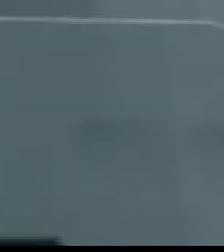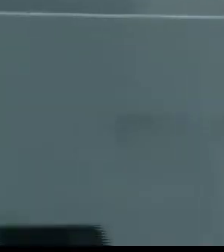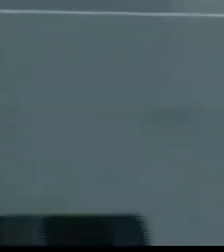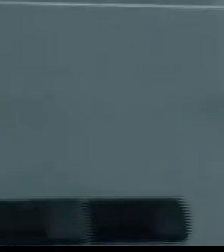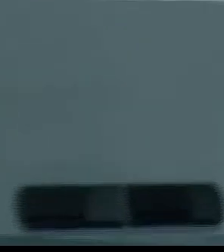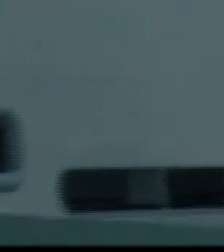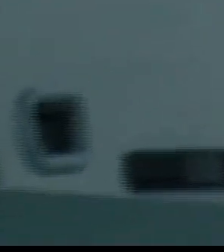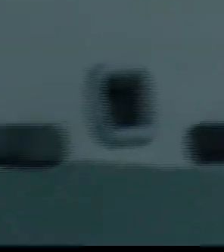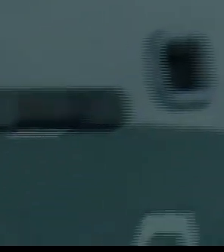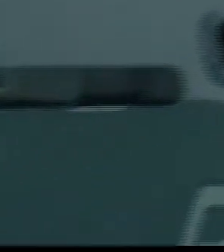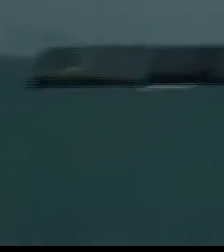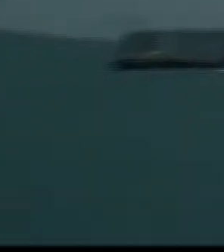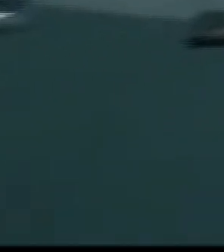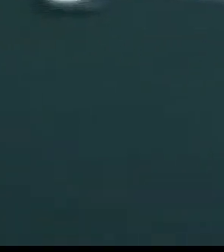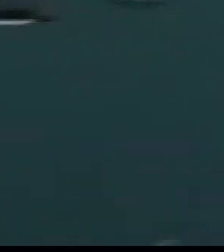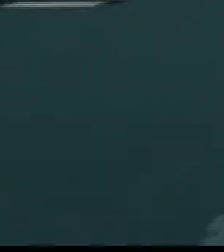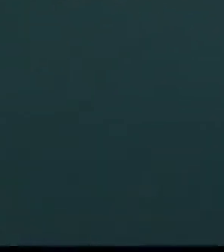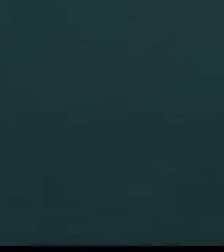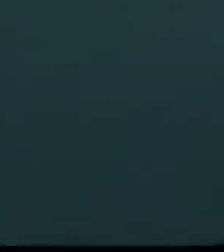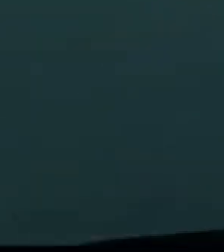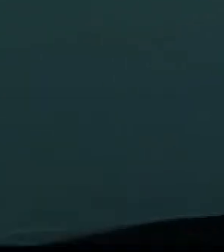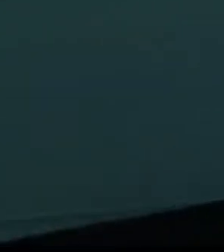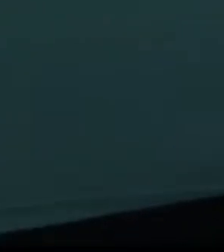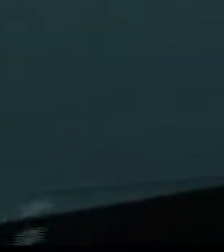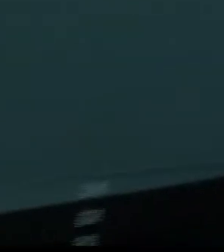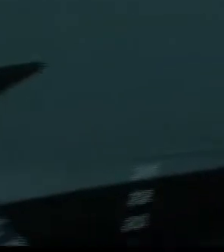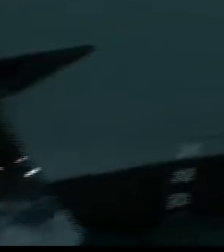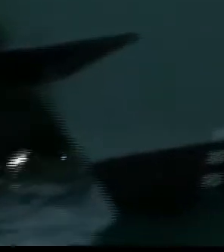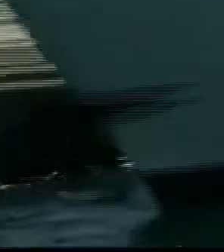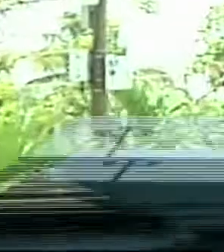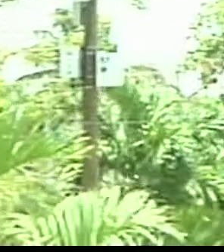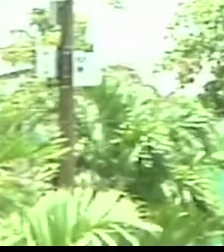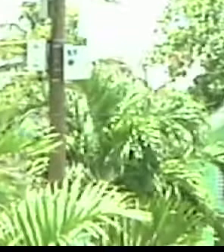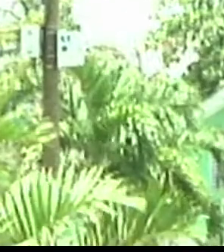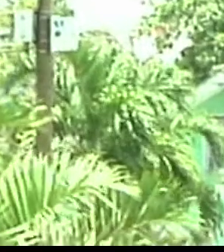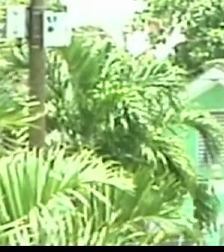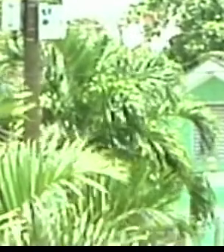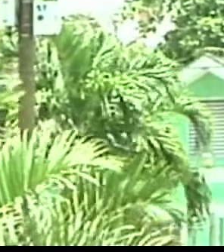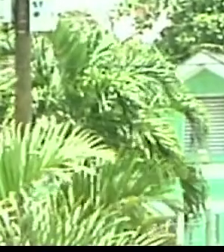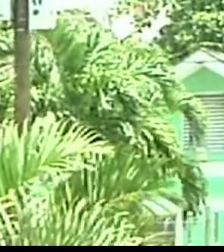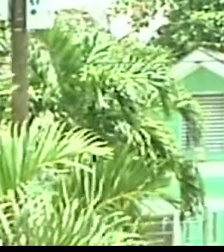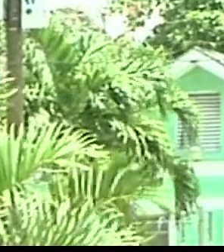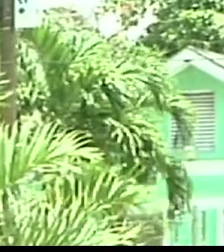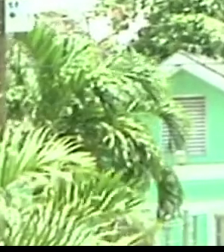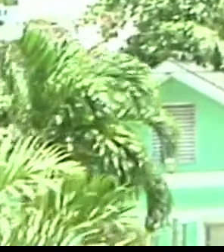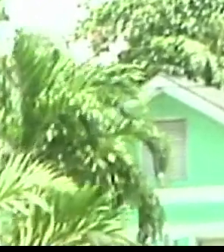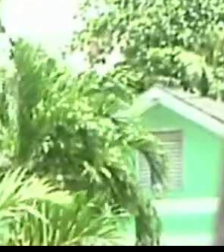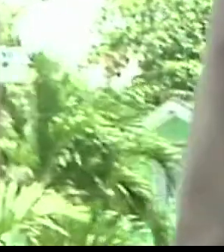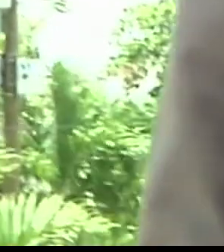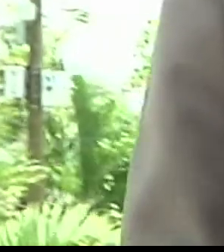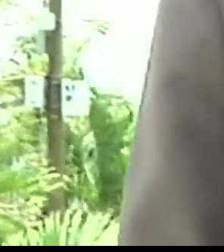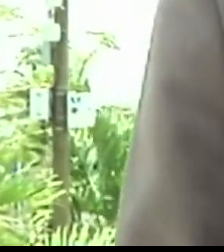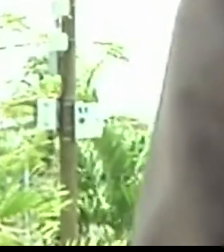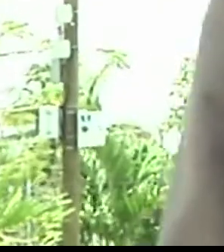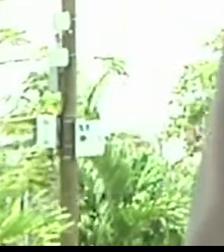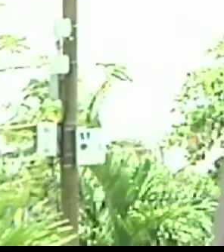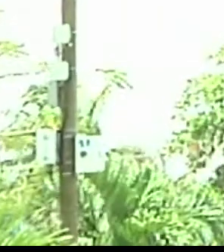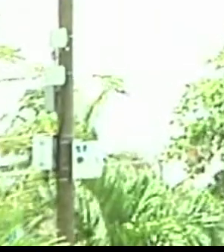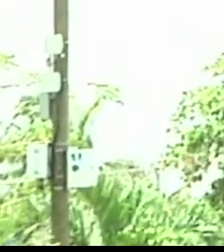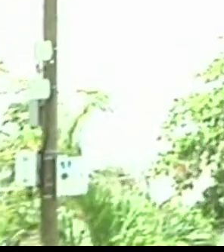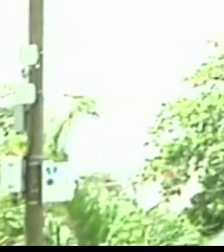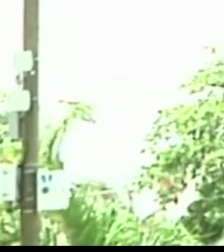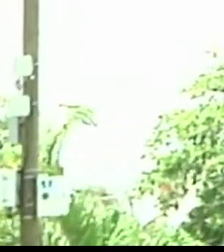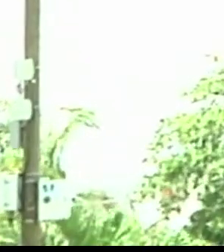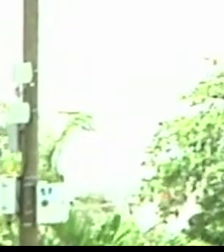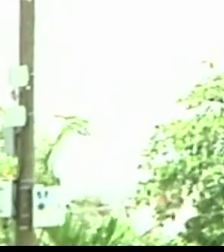The newest tool in the fight to defend our borders arrives. Coming up in the Bahamas tonight, F&M Senator John Boswick promises